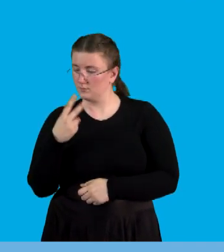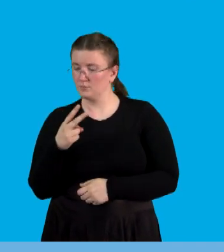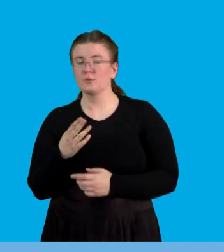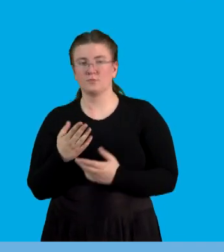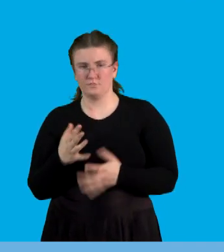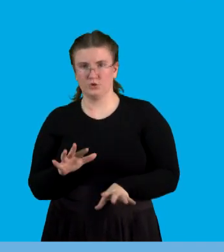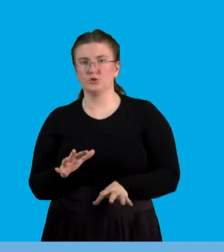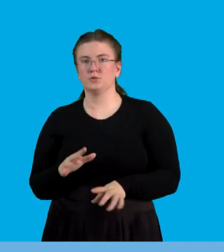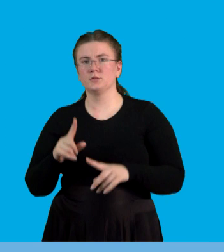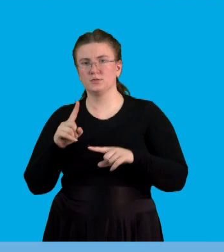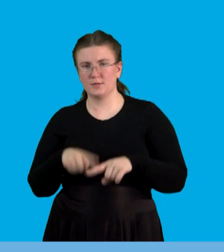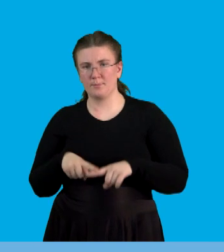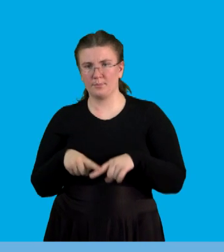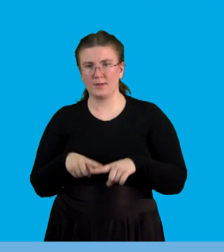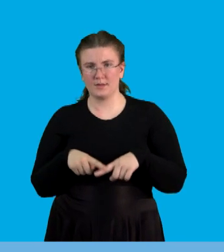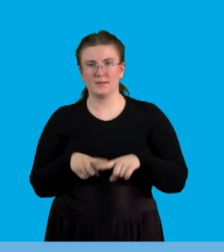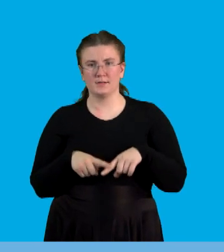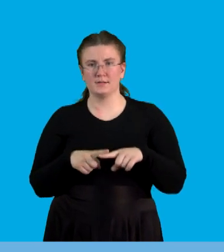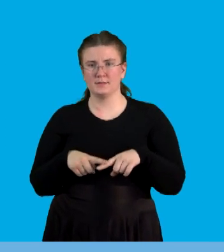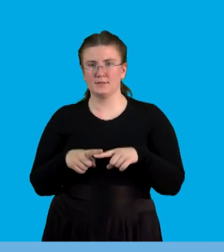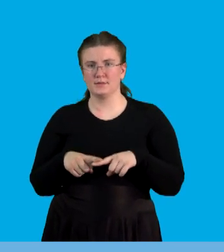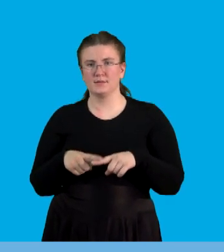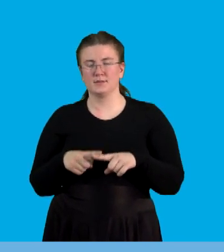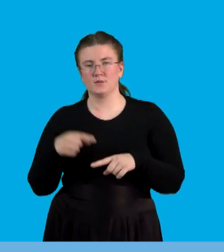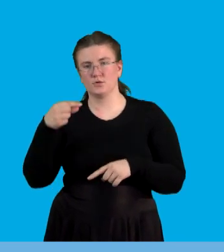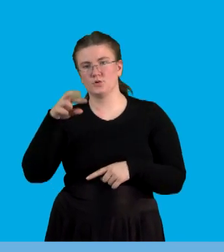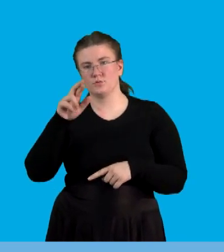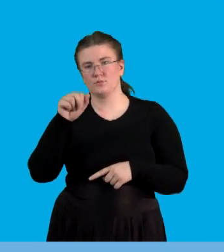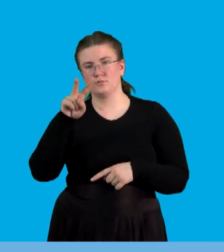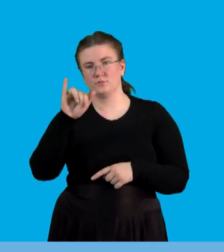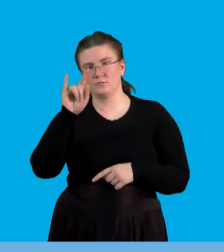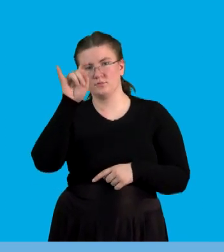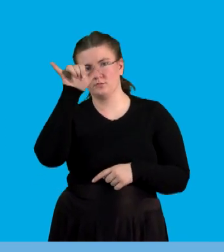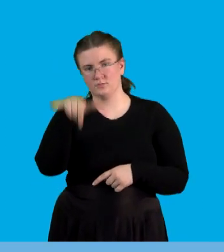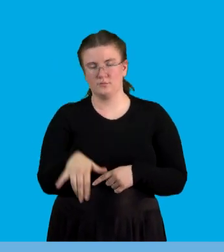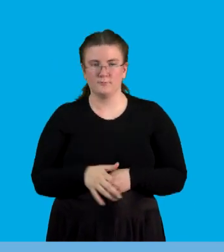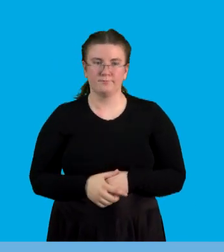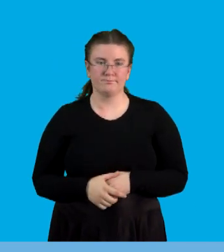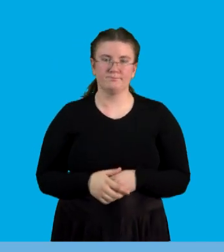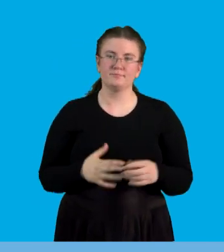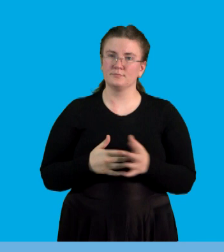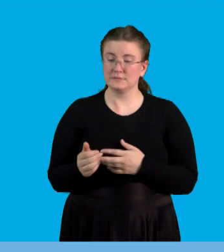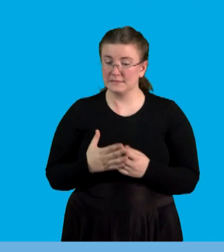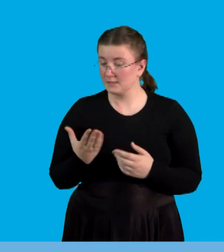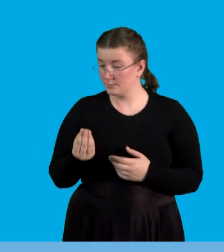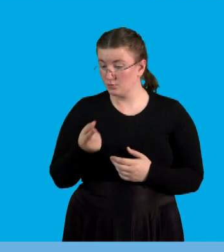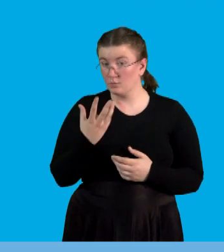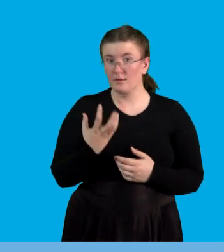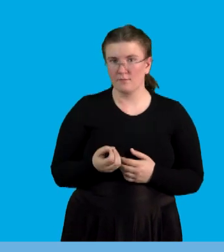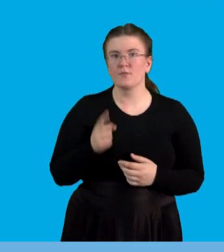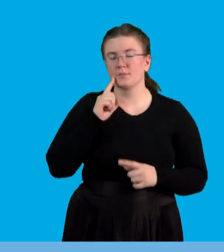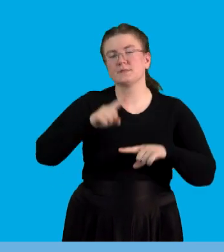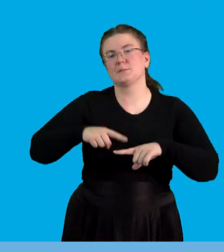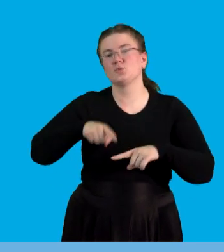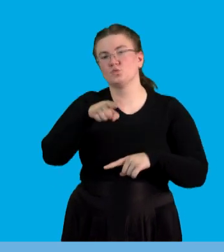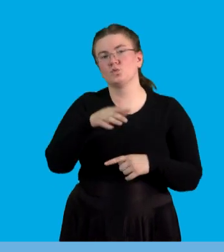As we have seen, it depends on this little thing here, on our body here, the 9.8 or the 5 or whatever number that you have, depending